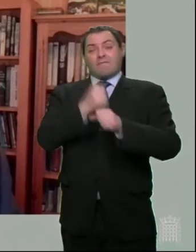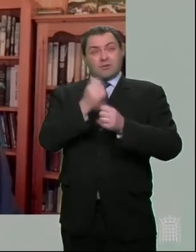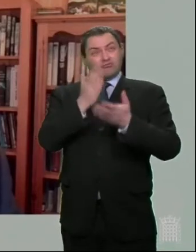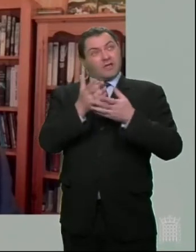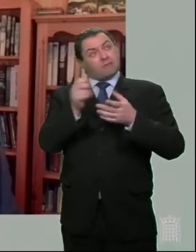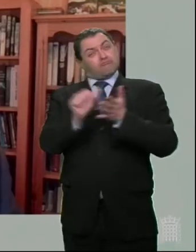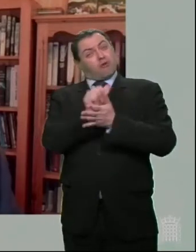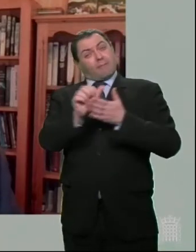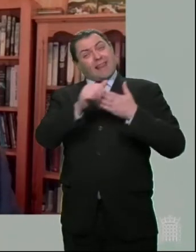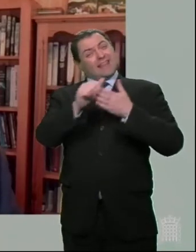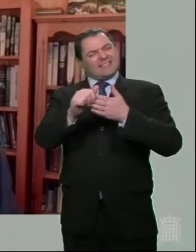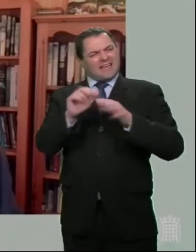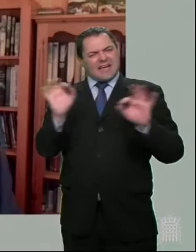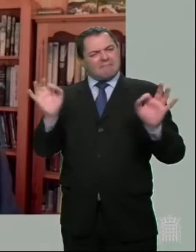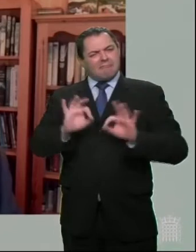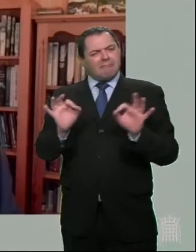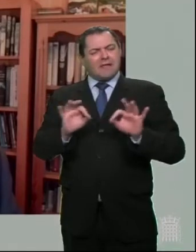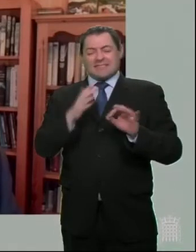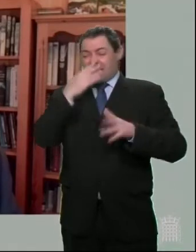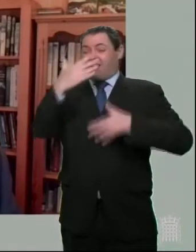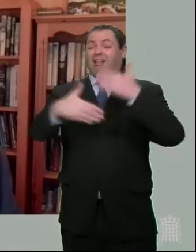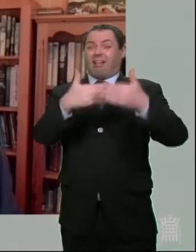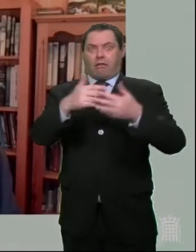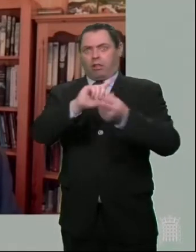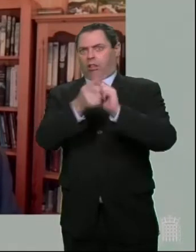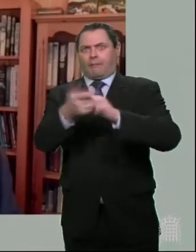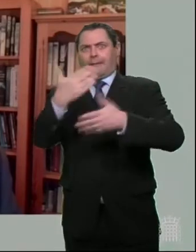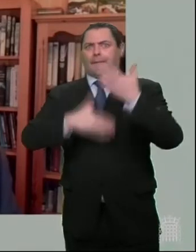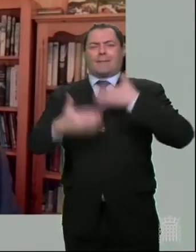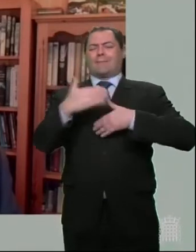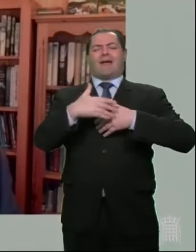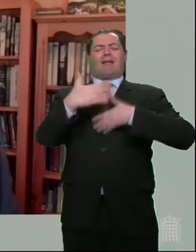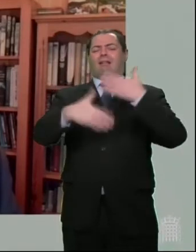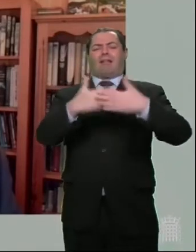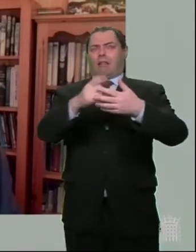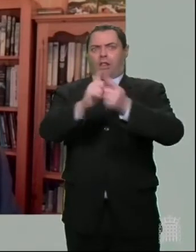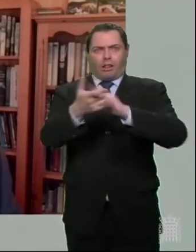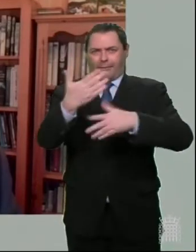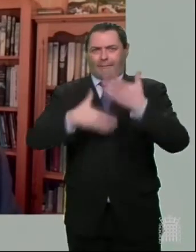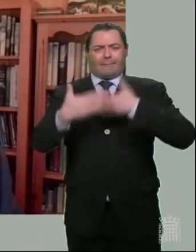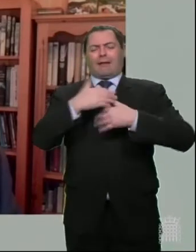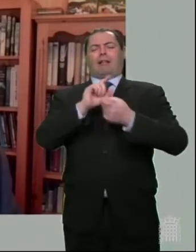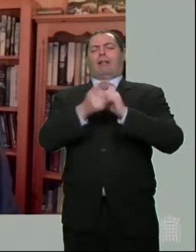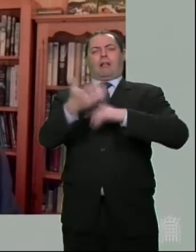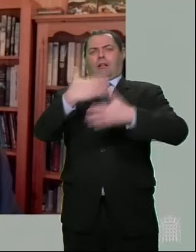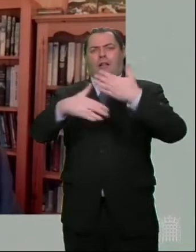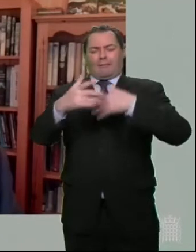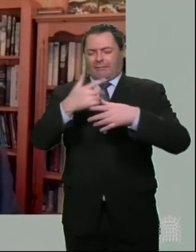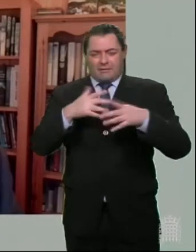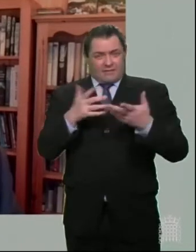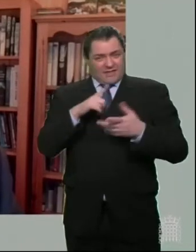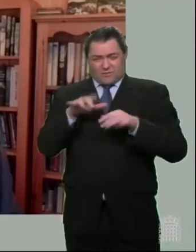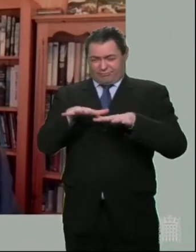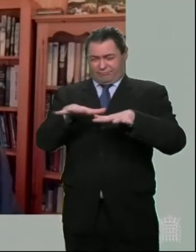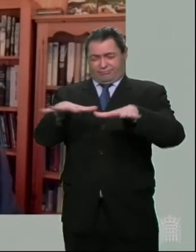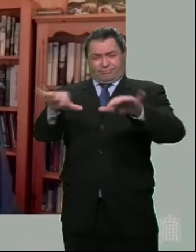last-minute U-turns, mixed messaging and devastating policies. All of this has had the effect on the scale of the pandemic. Professor